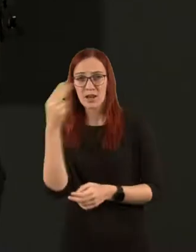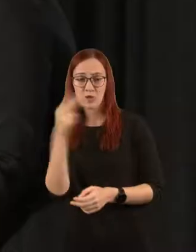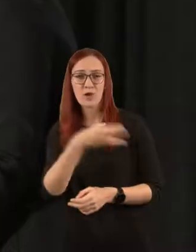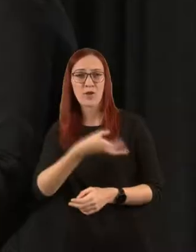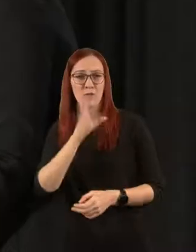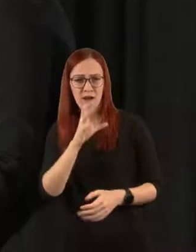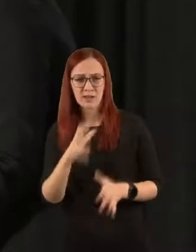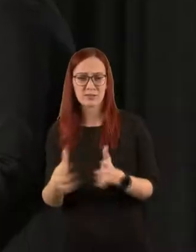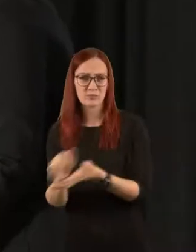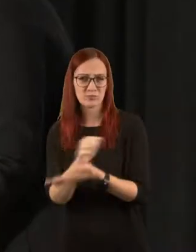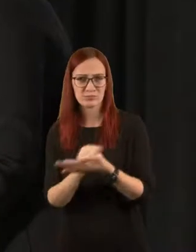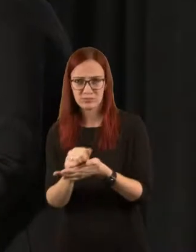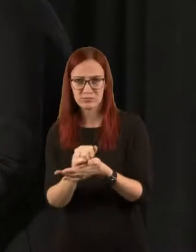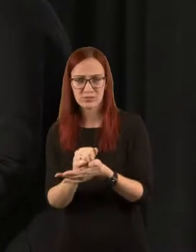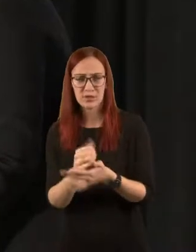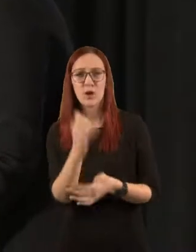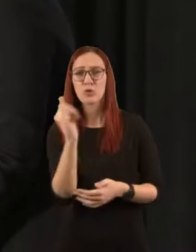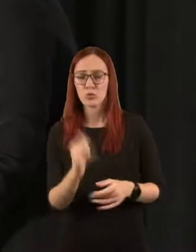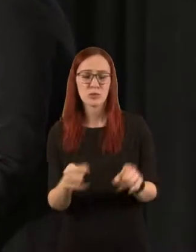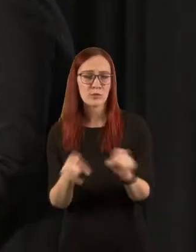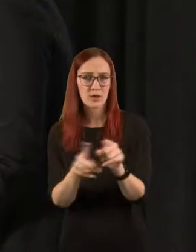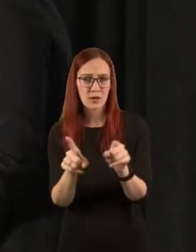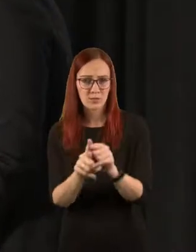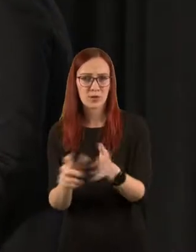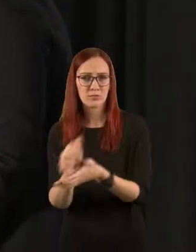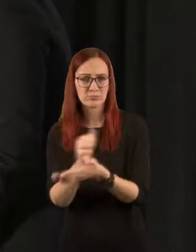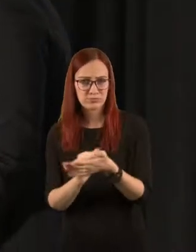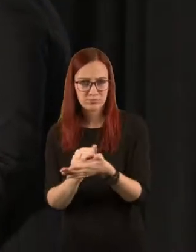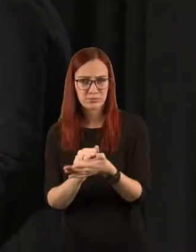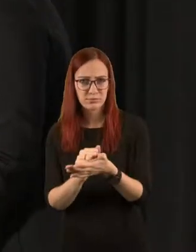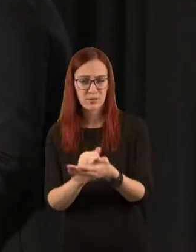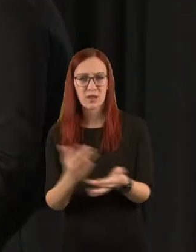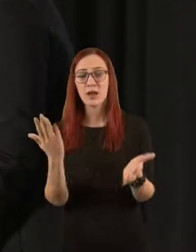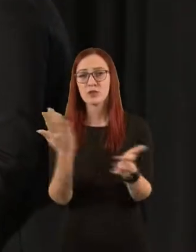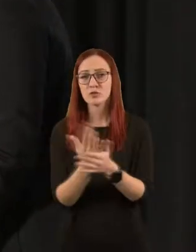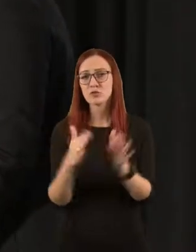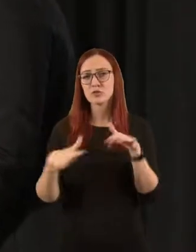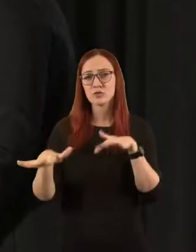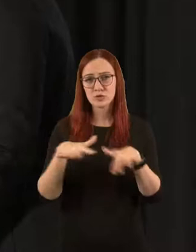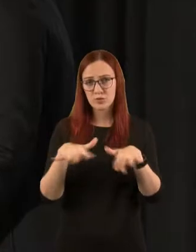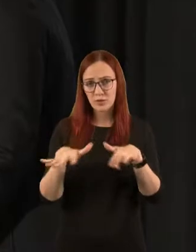still being used in agriculture have a negative, a very